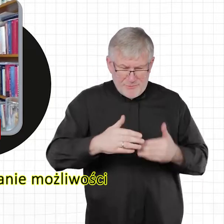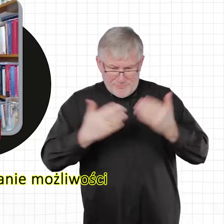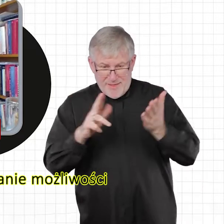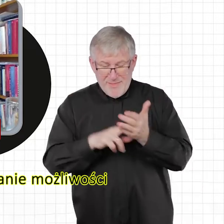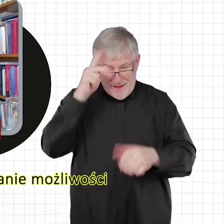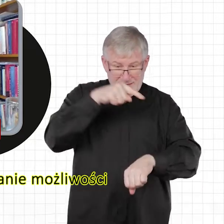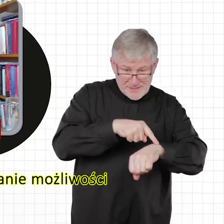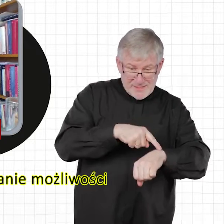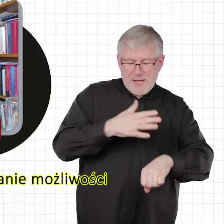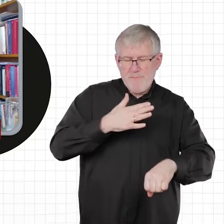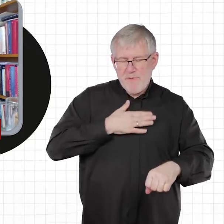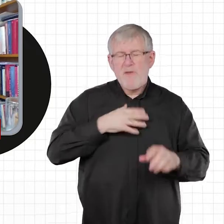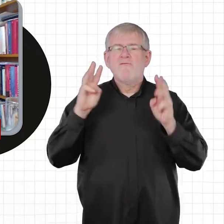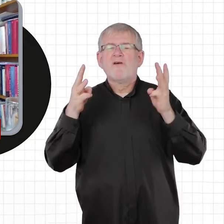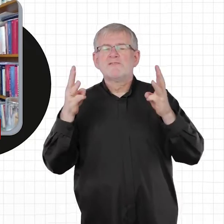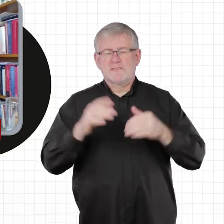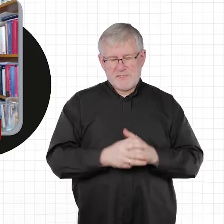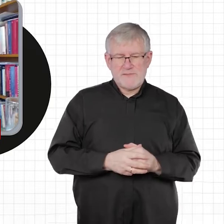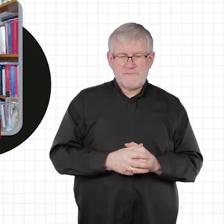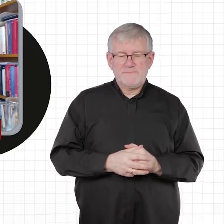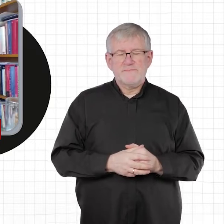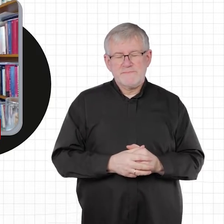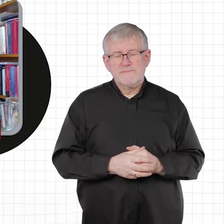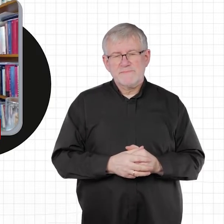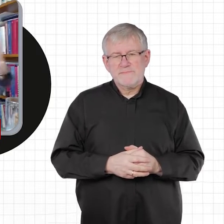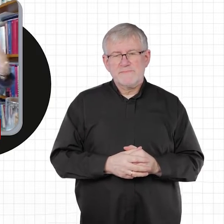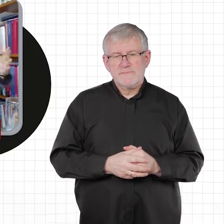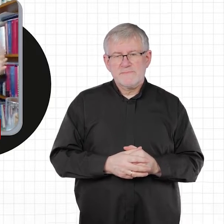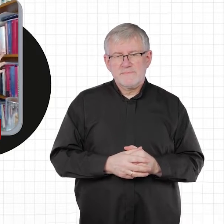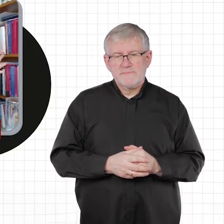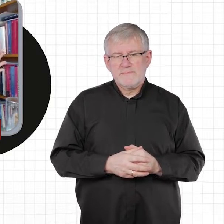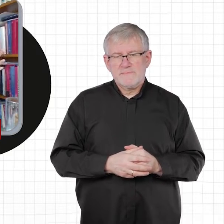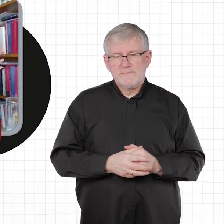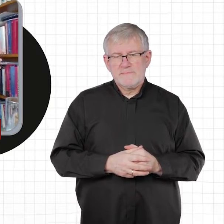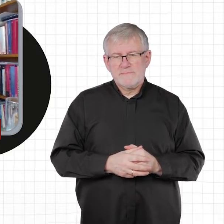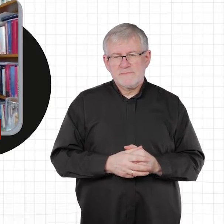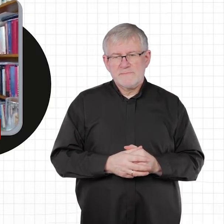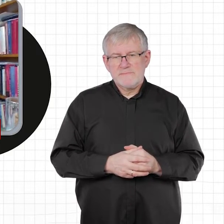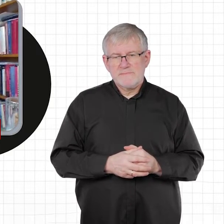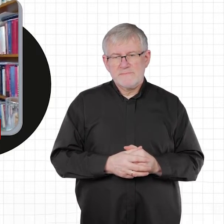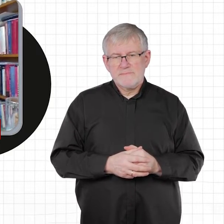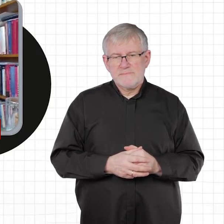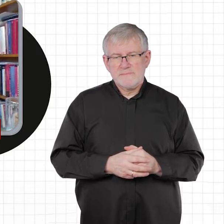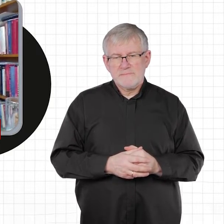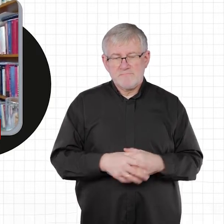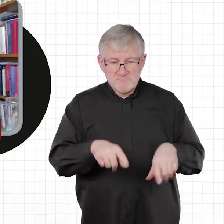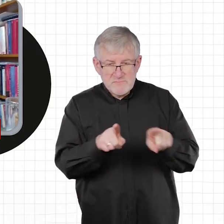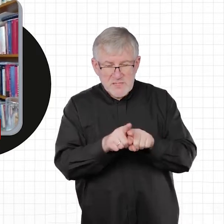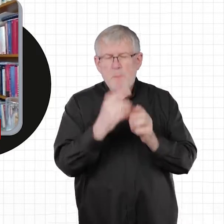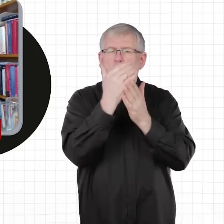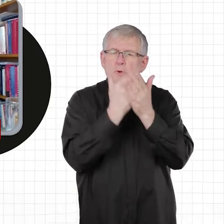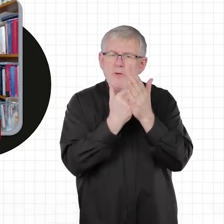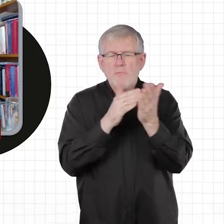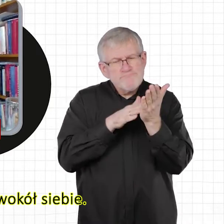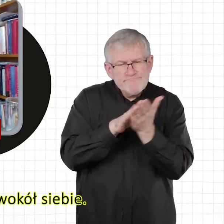their comfort zone, basically. It's kind of it's extending being in a way. Exactly.